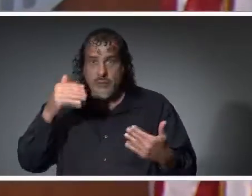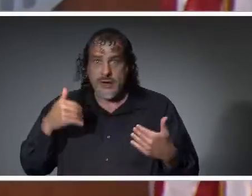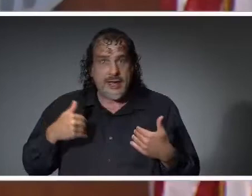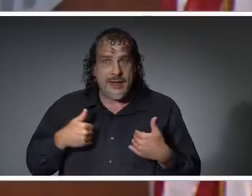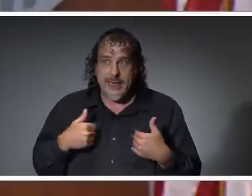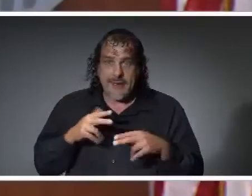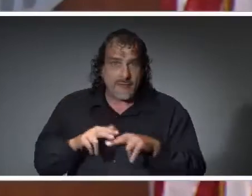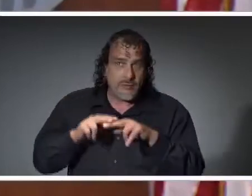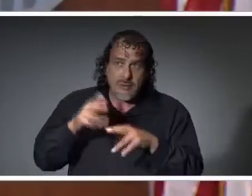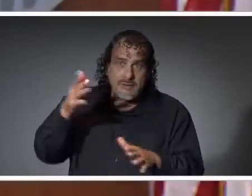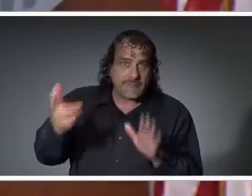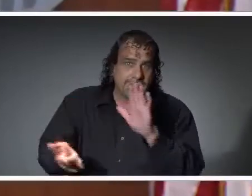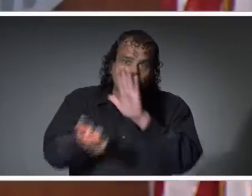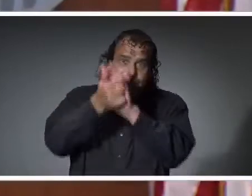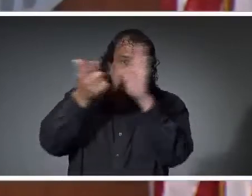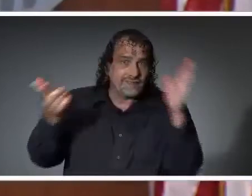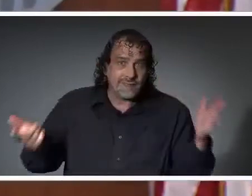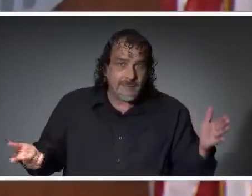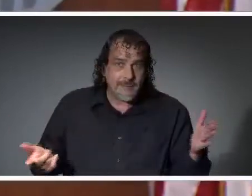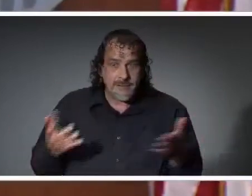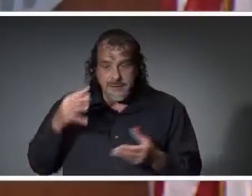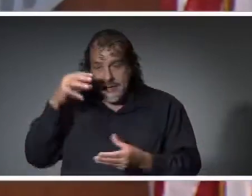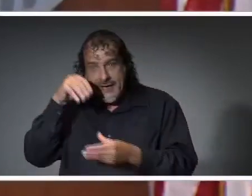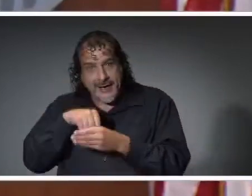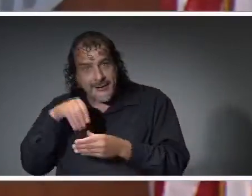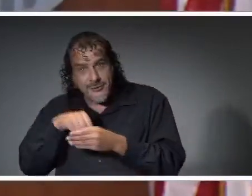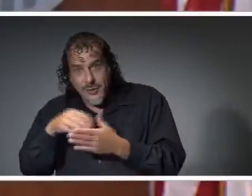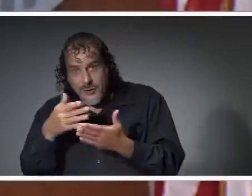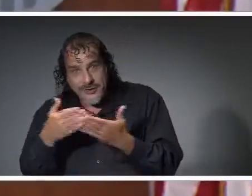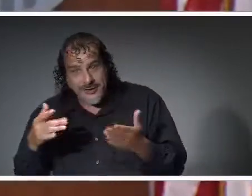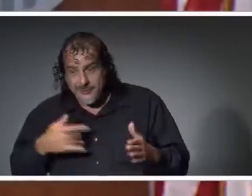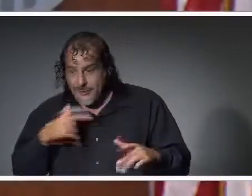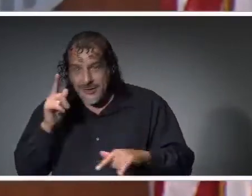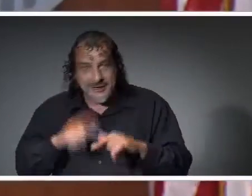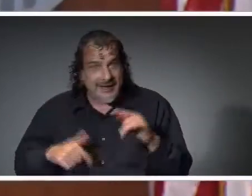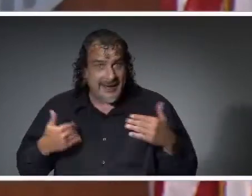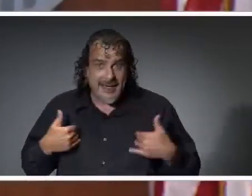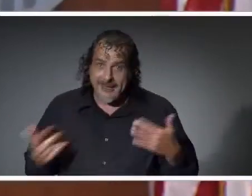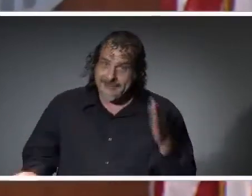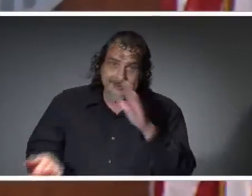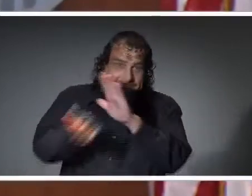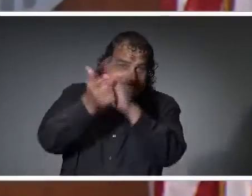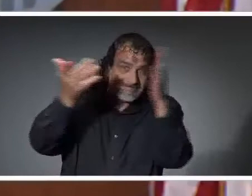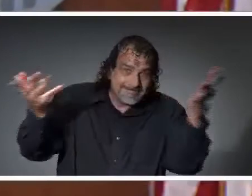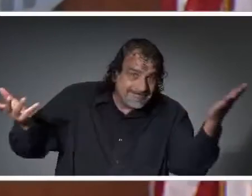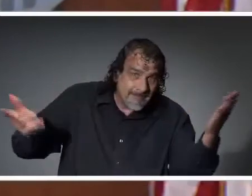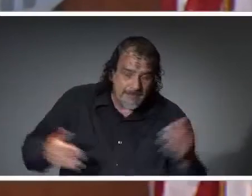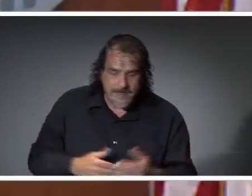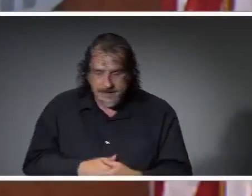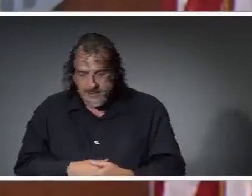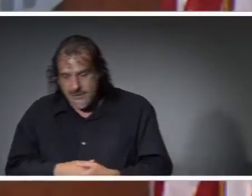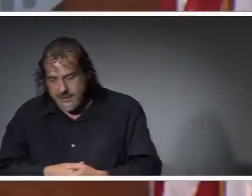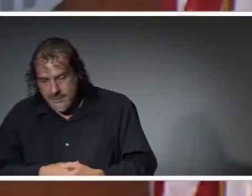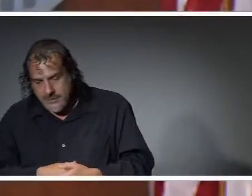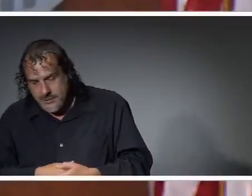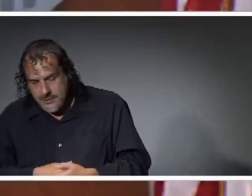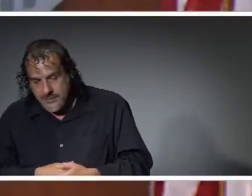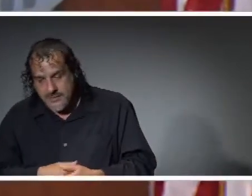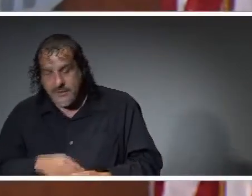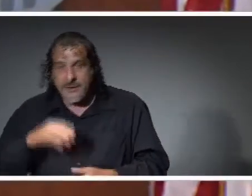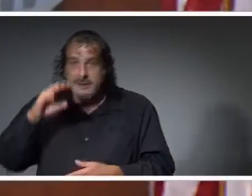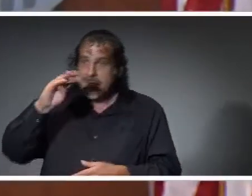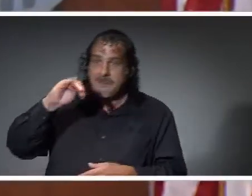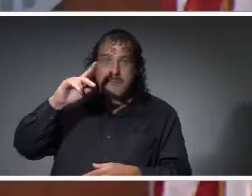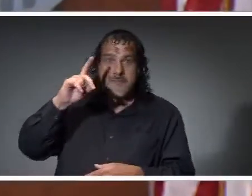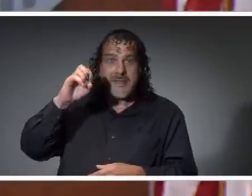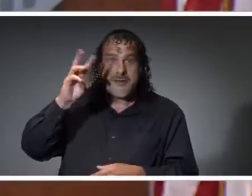that are not allowed. There are going to be indoor gatherings that are not allowed, and the midway, if you will, is